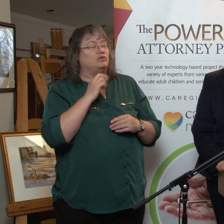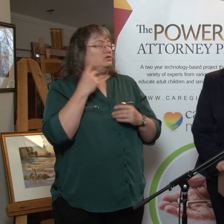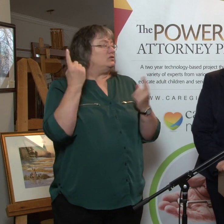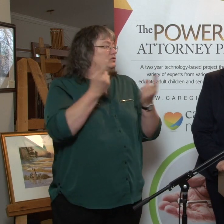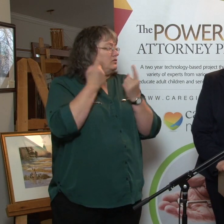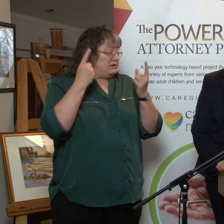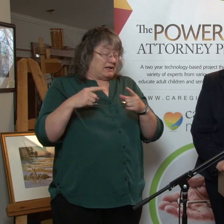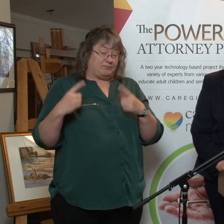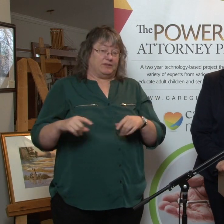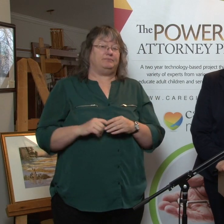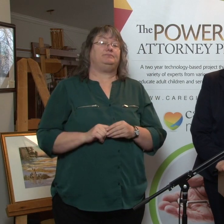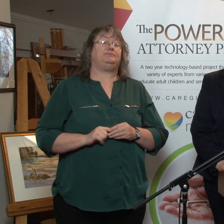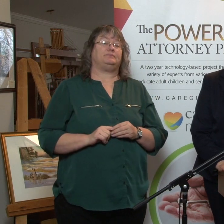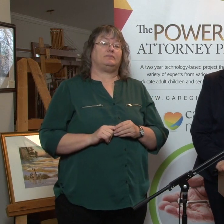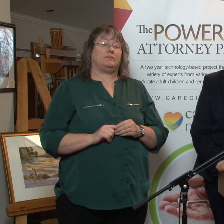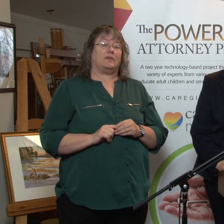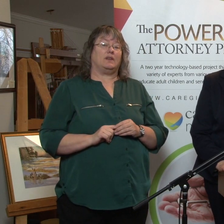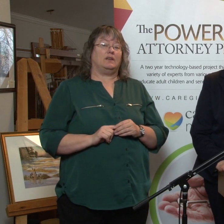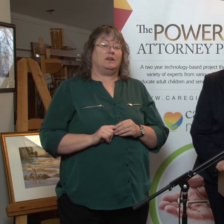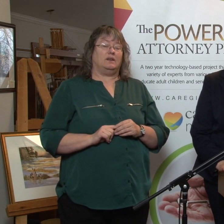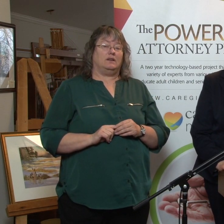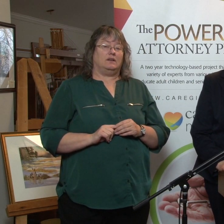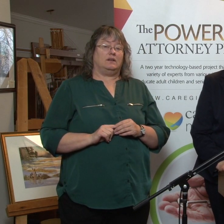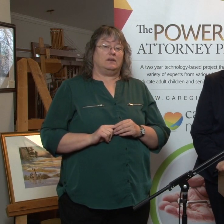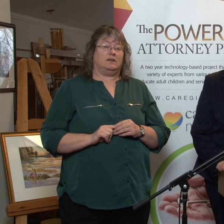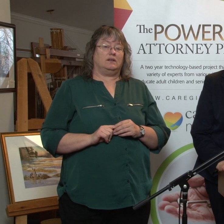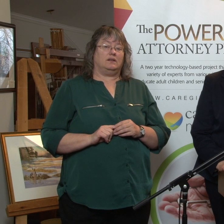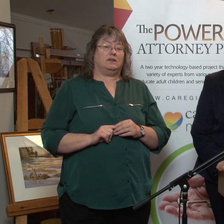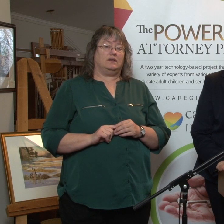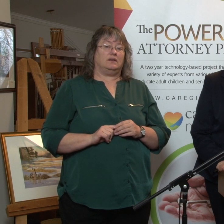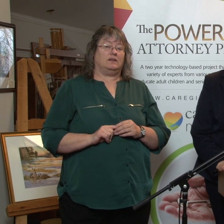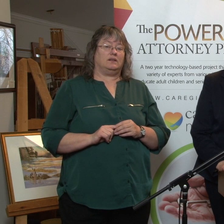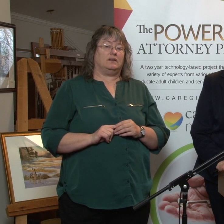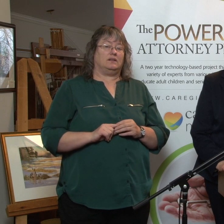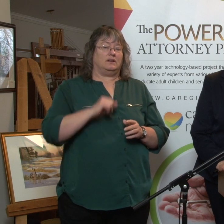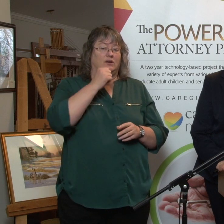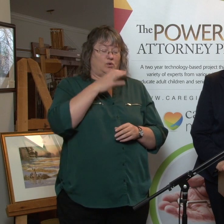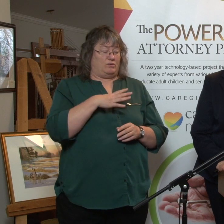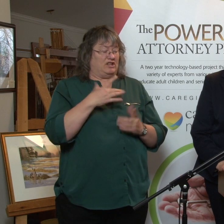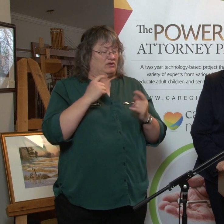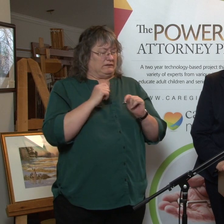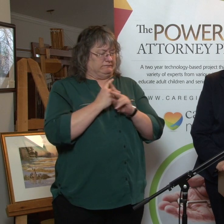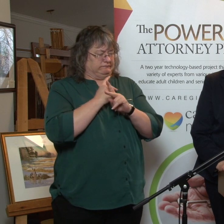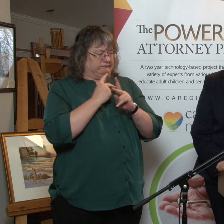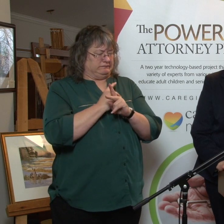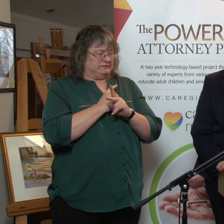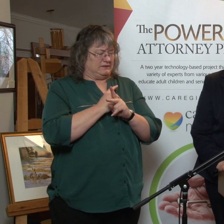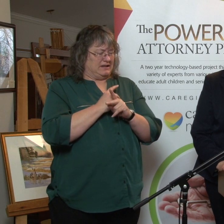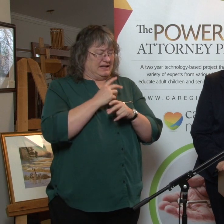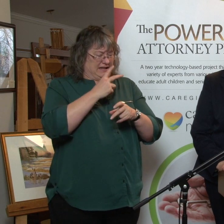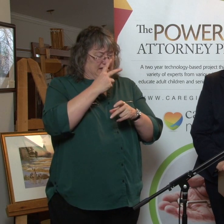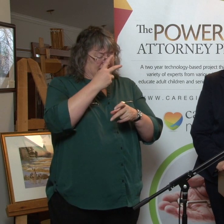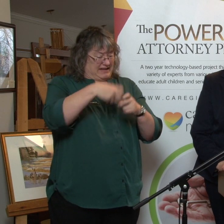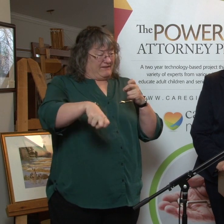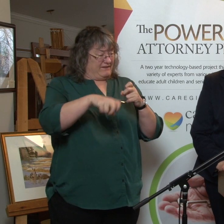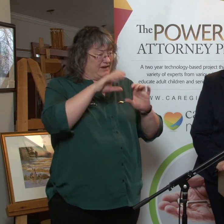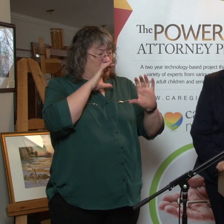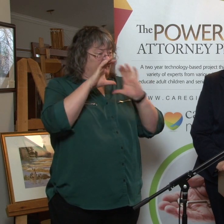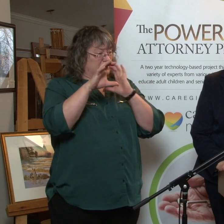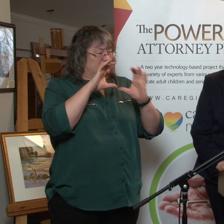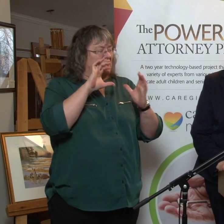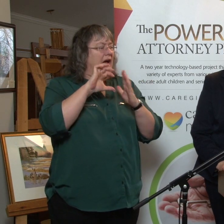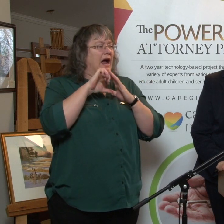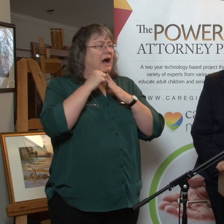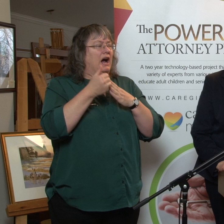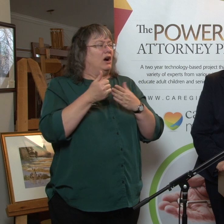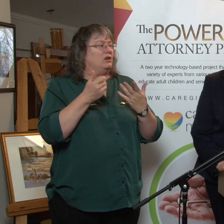situation. She was hoping to figure out how to have these difficult conversations with her mom